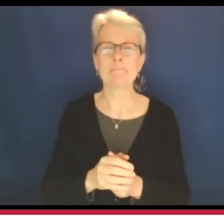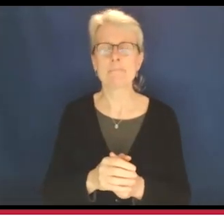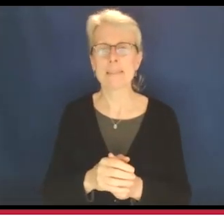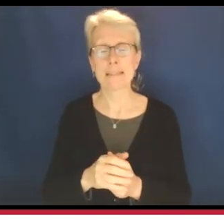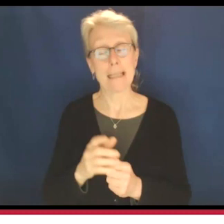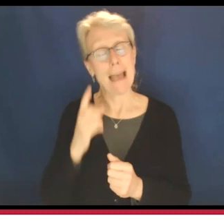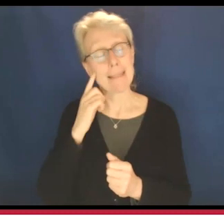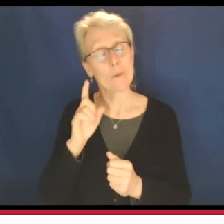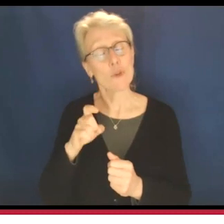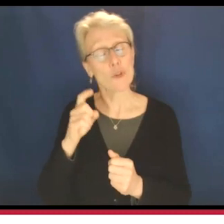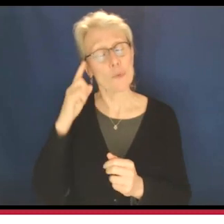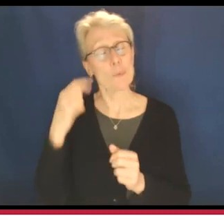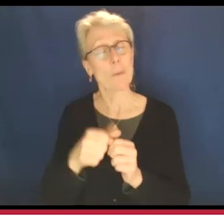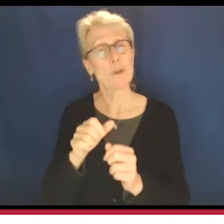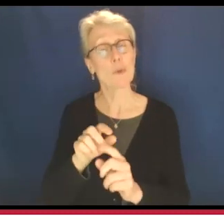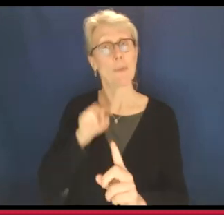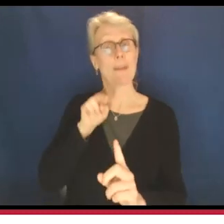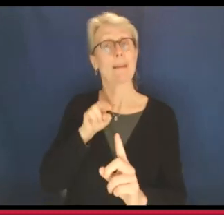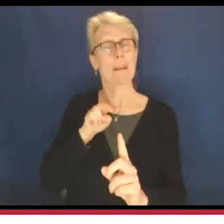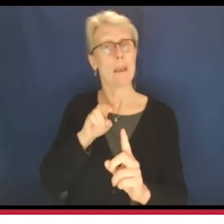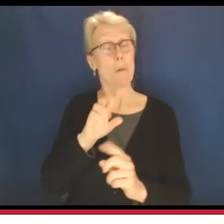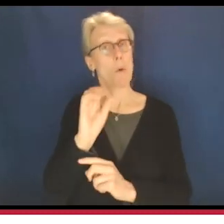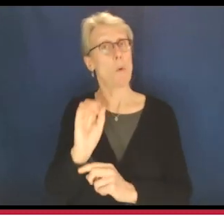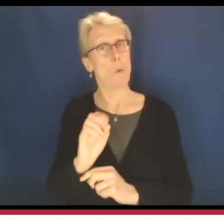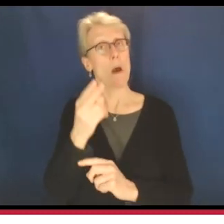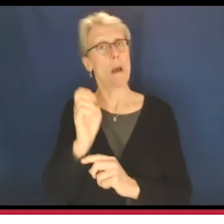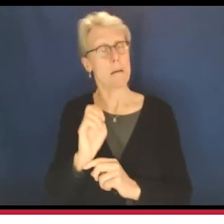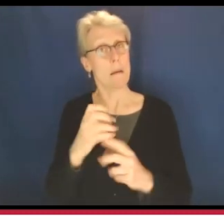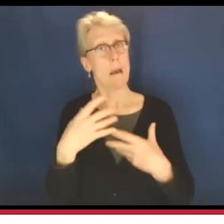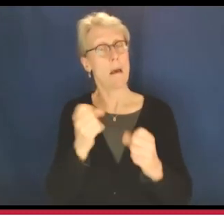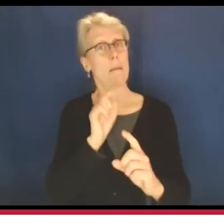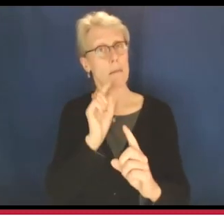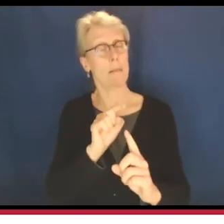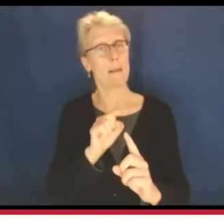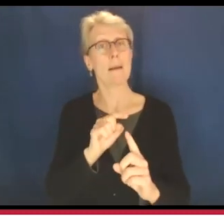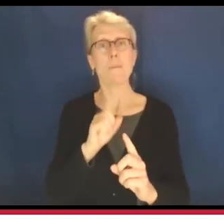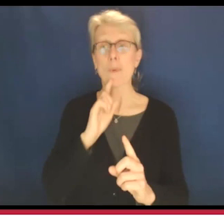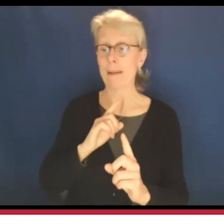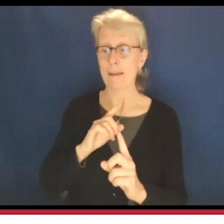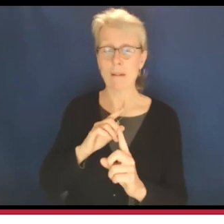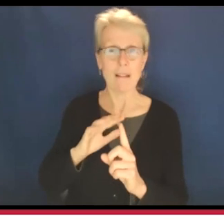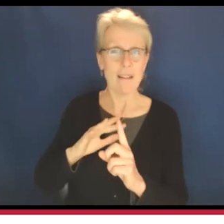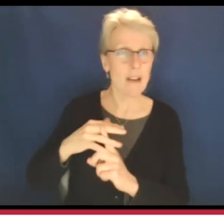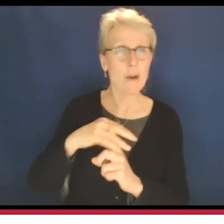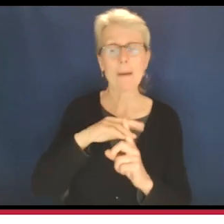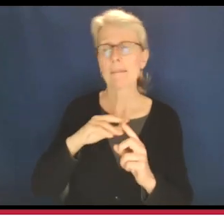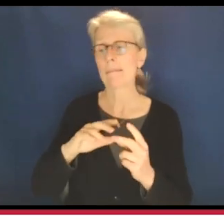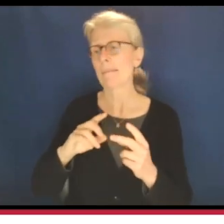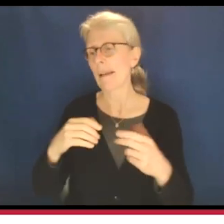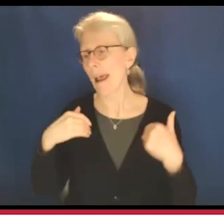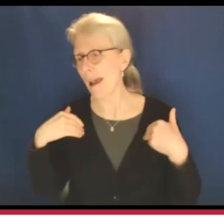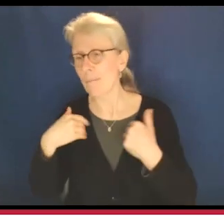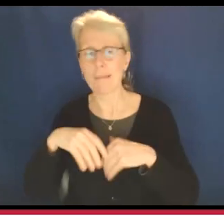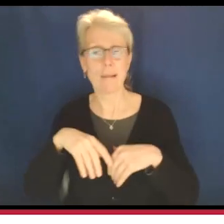we should think in the context of One Health of the idea that certainly all of our environmental, animal, and